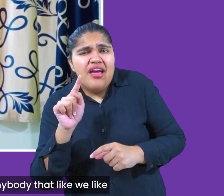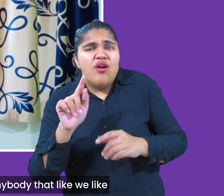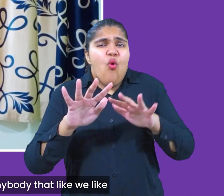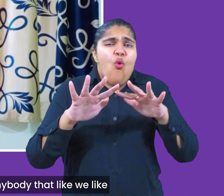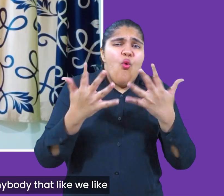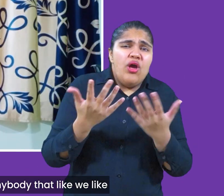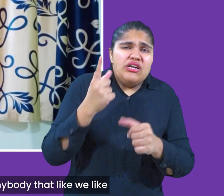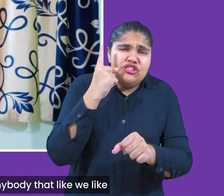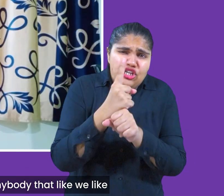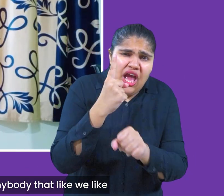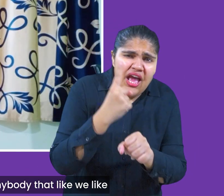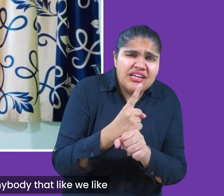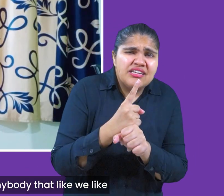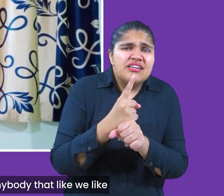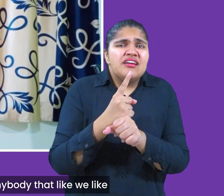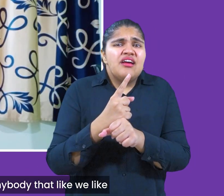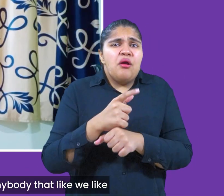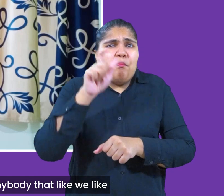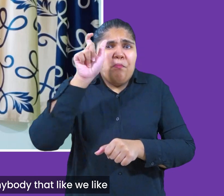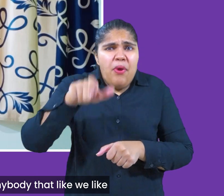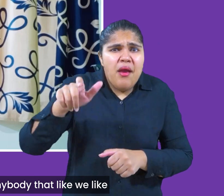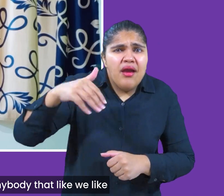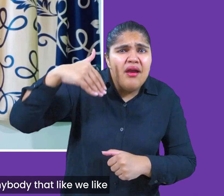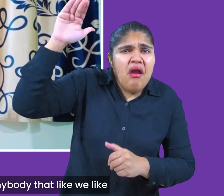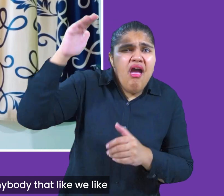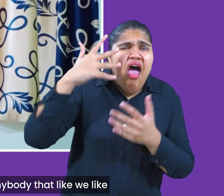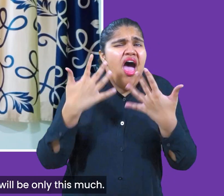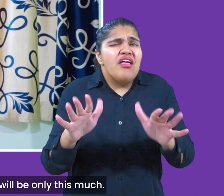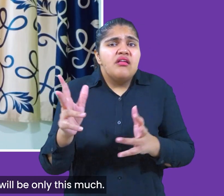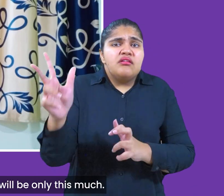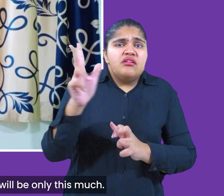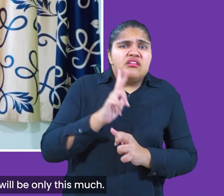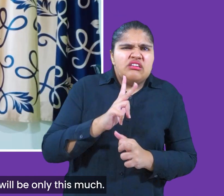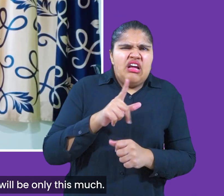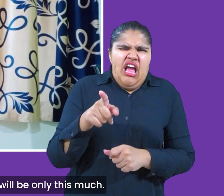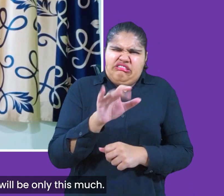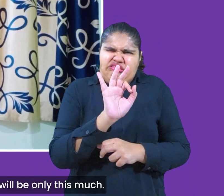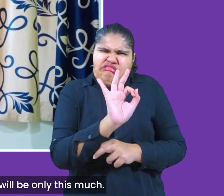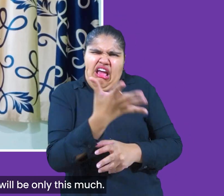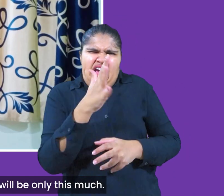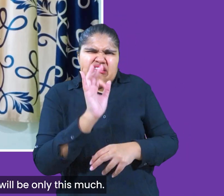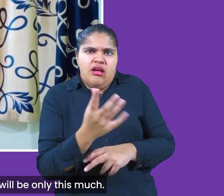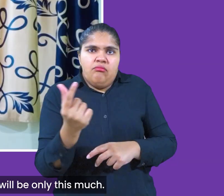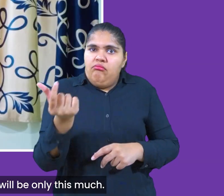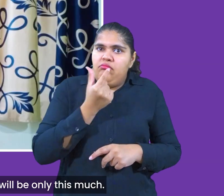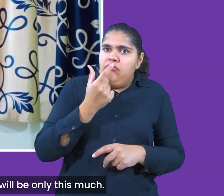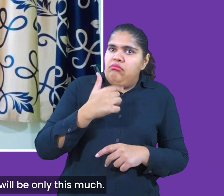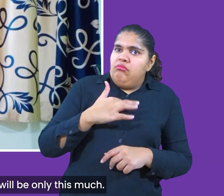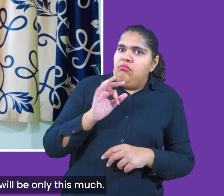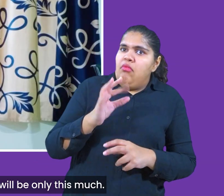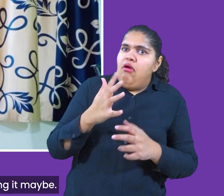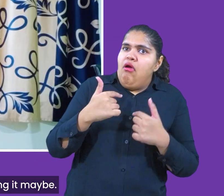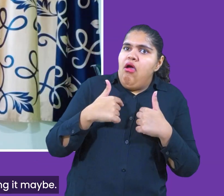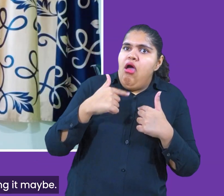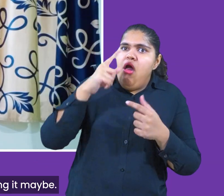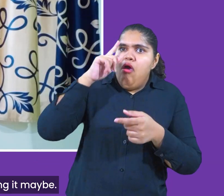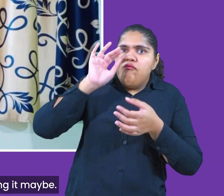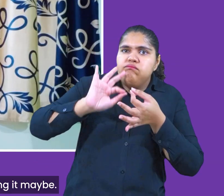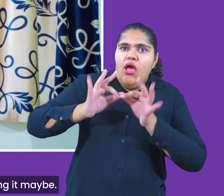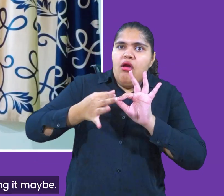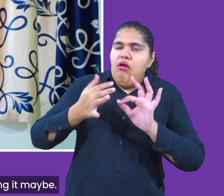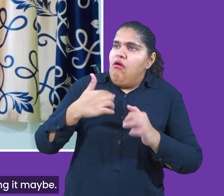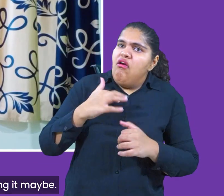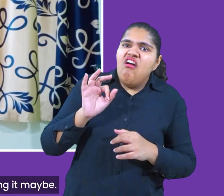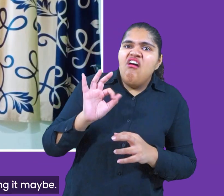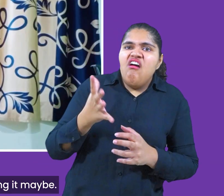It can be a parent or a teacher or anybody, that, like, you're not good enough, or like you will be only this much, then like we